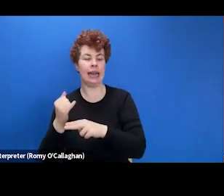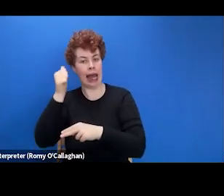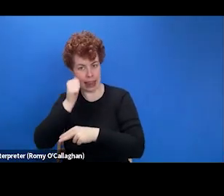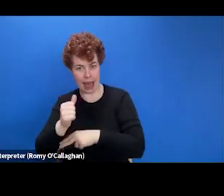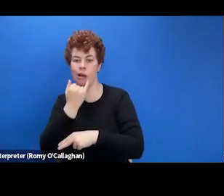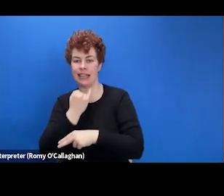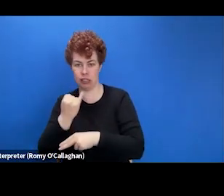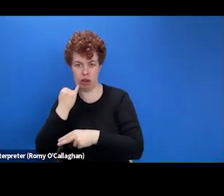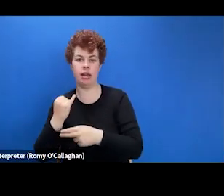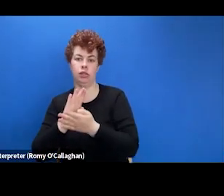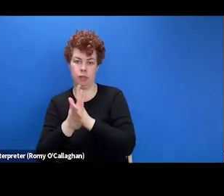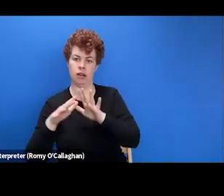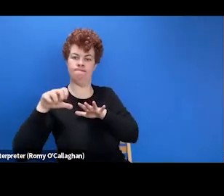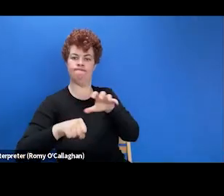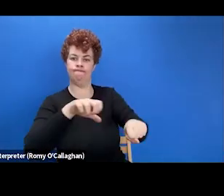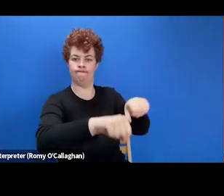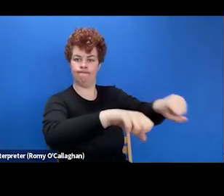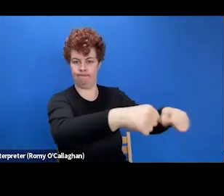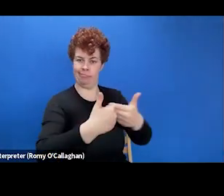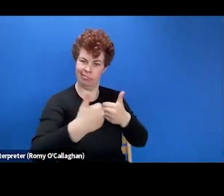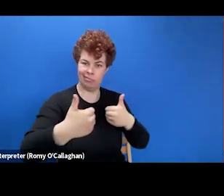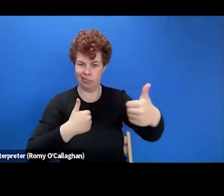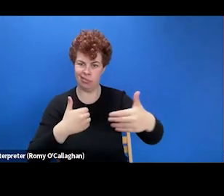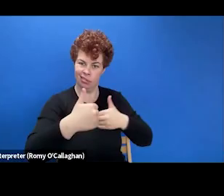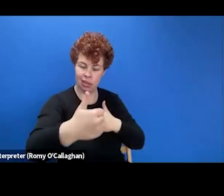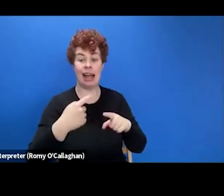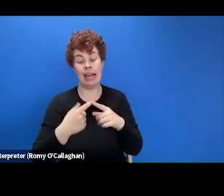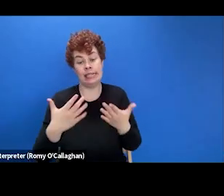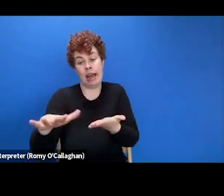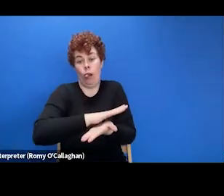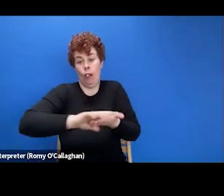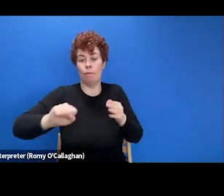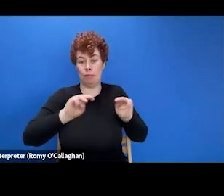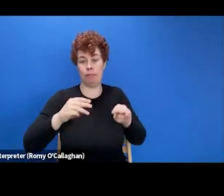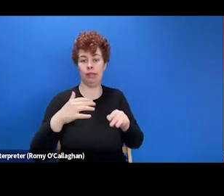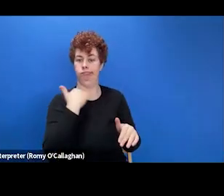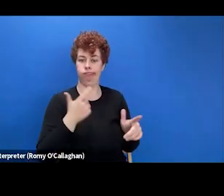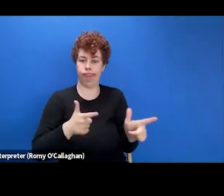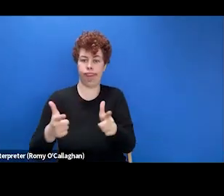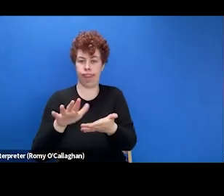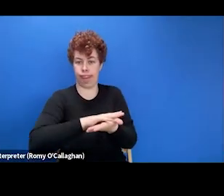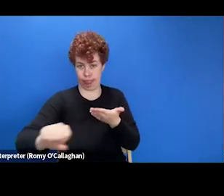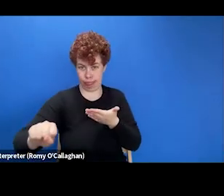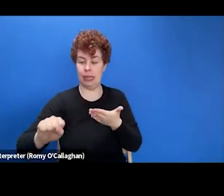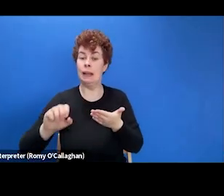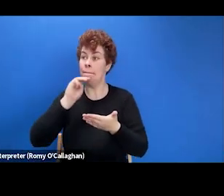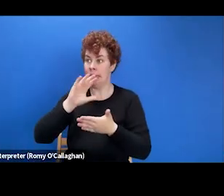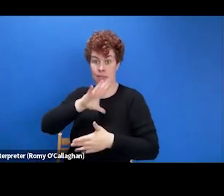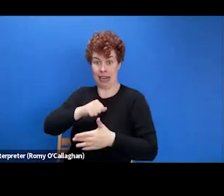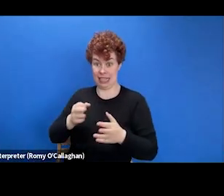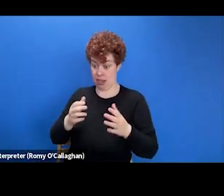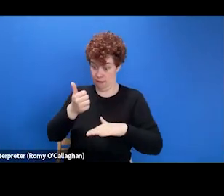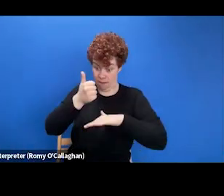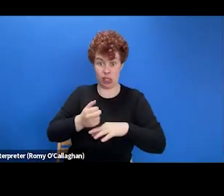set colonial, apartheid, and illegal occupation, and now genocidal regime that have deprived Palestinians of its fundamental rights